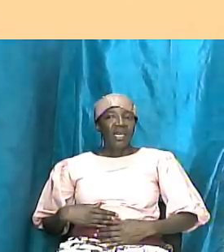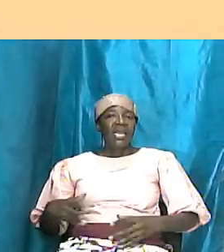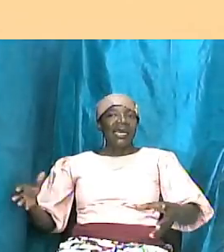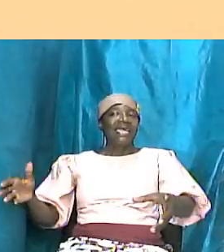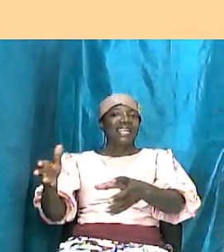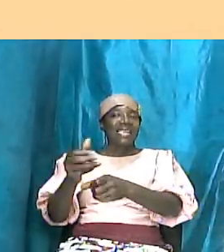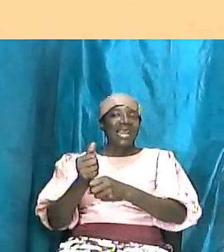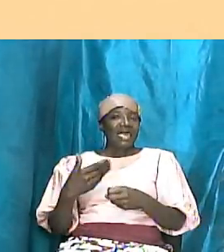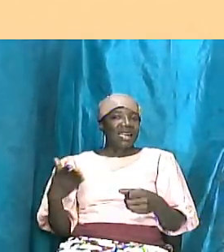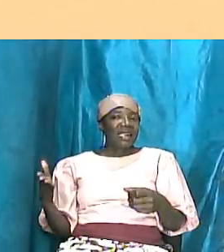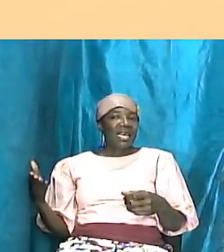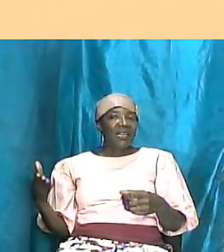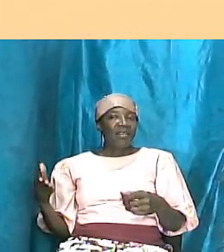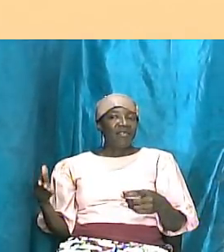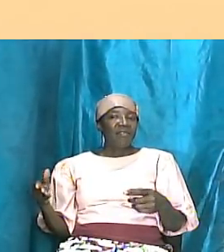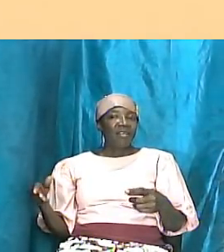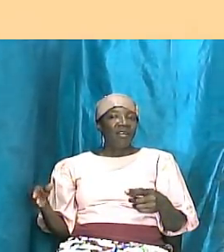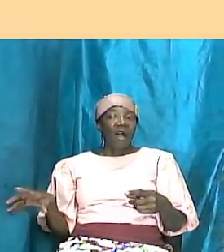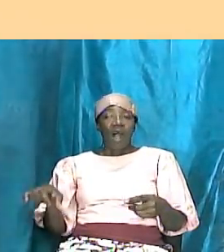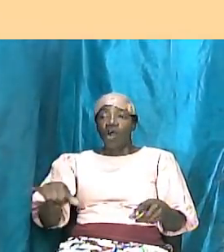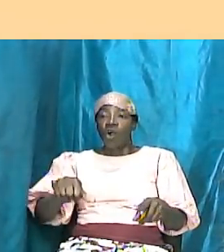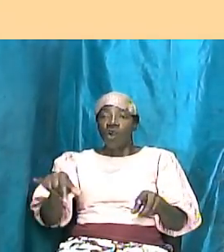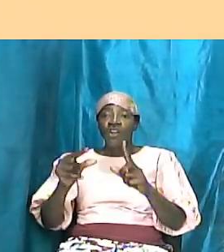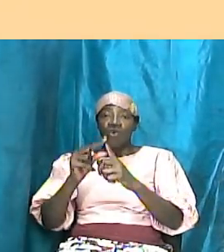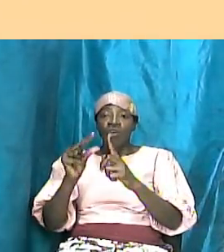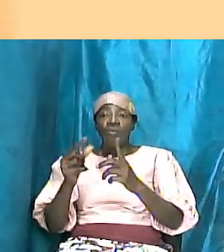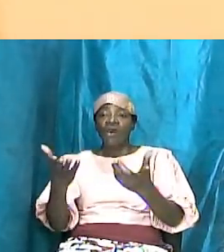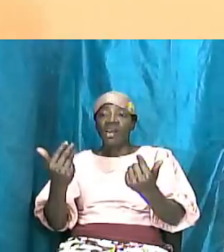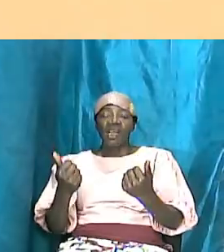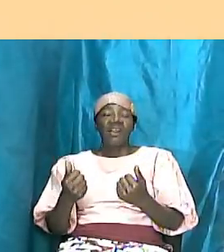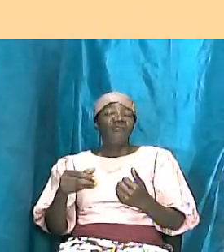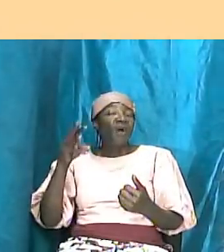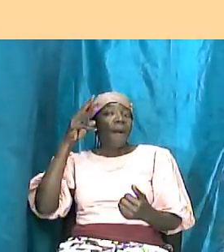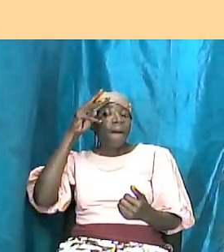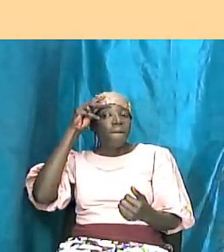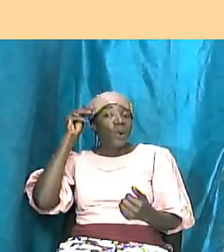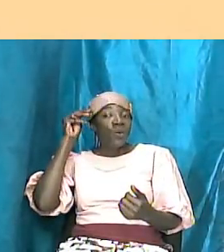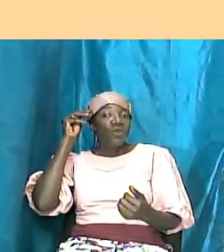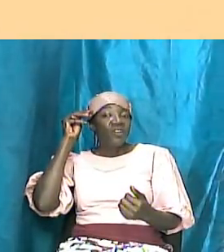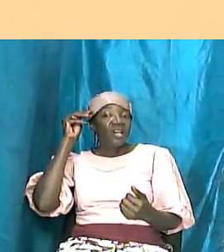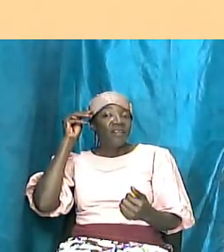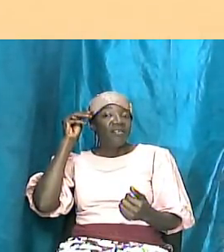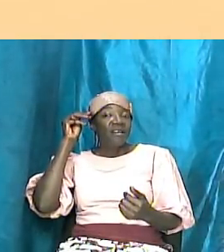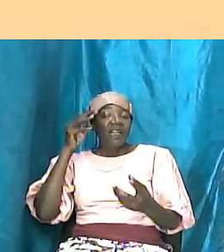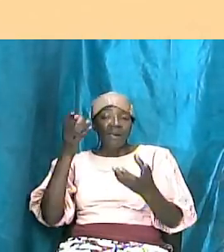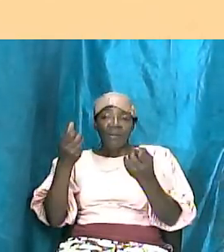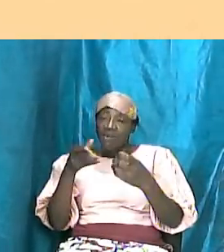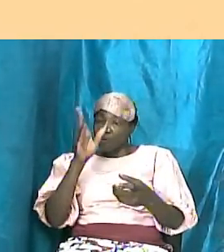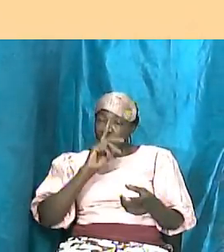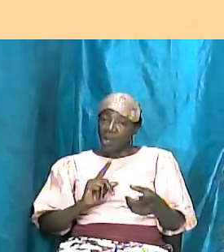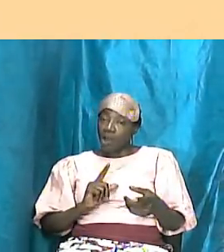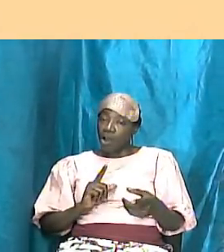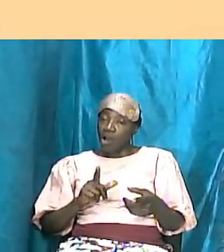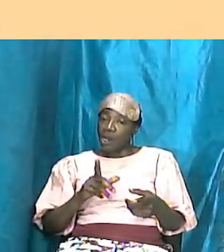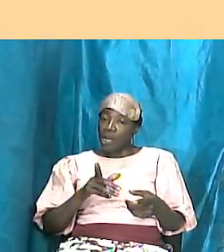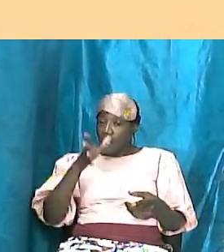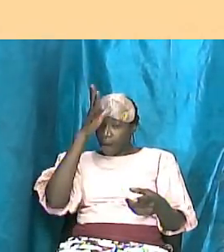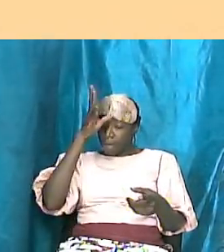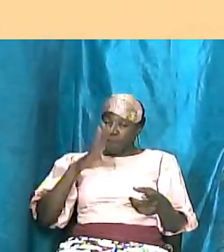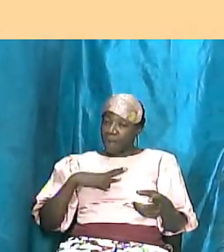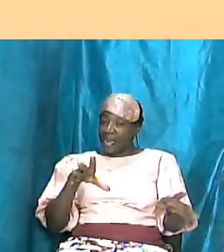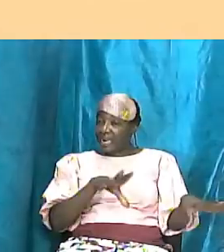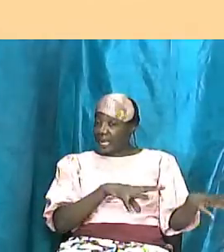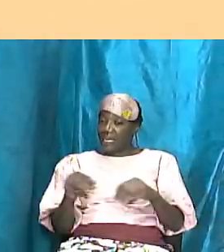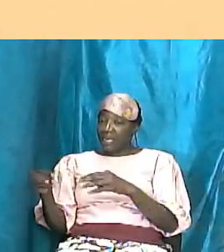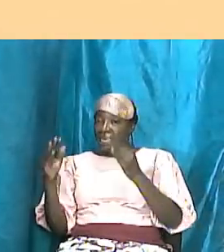word that they got from Moses, who got it from the Lord. When the morning came, man was to leave their house swiftly, because from